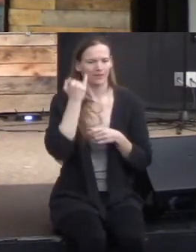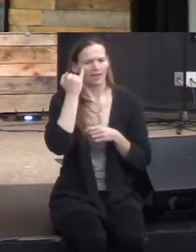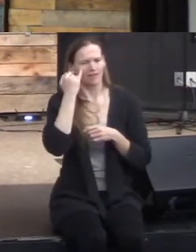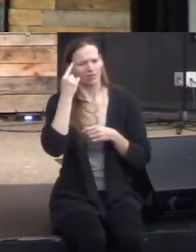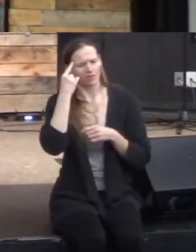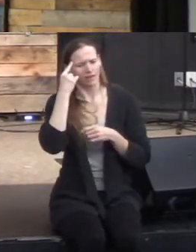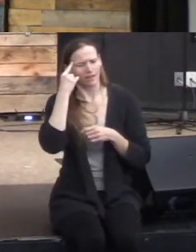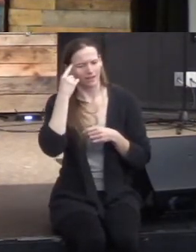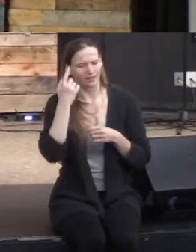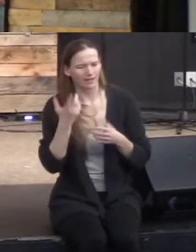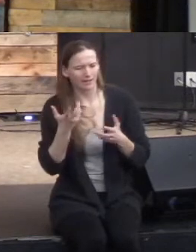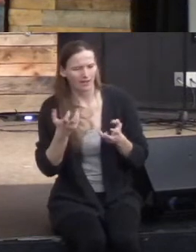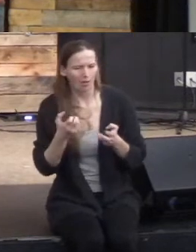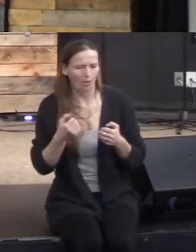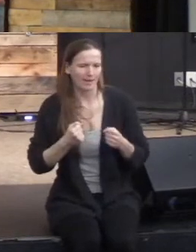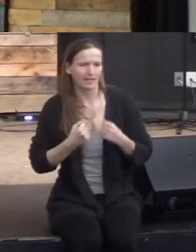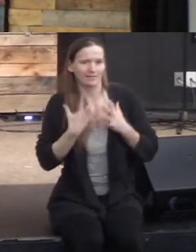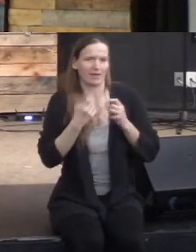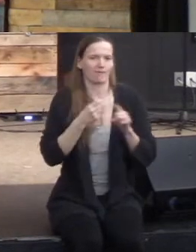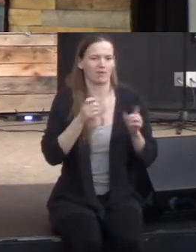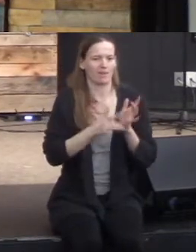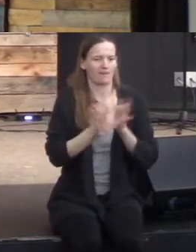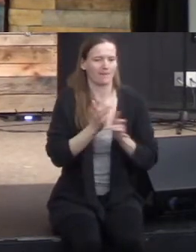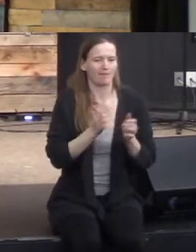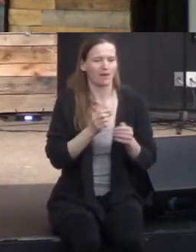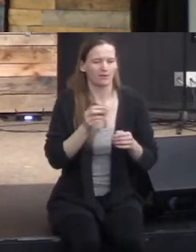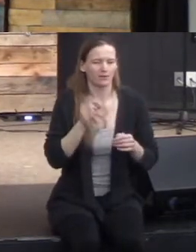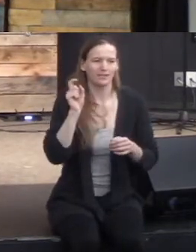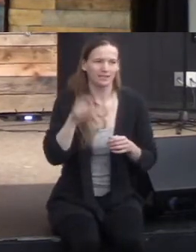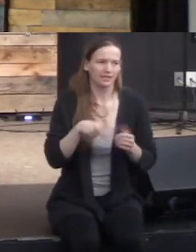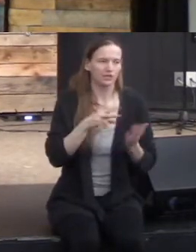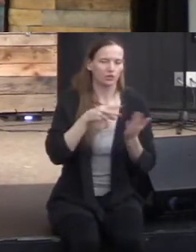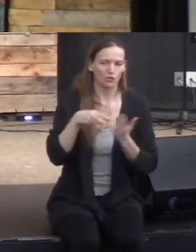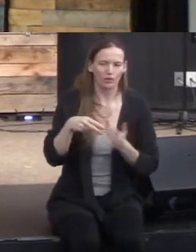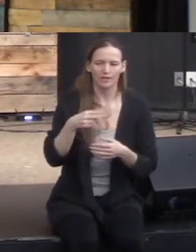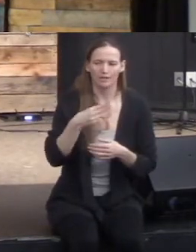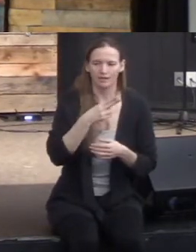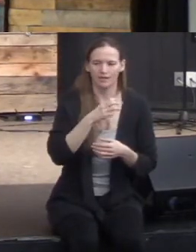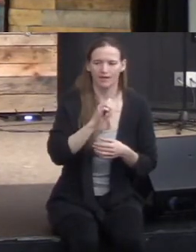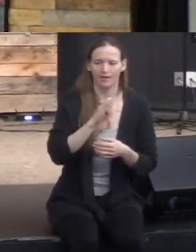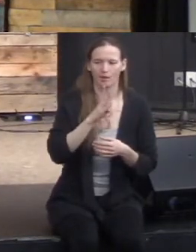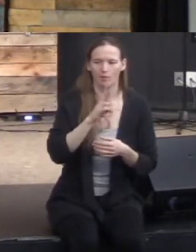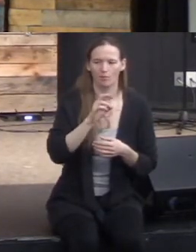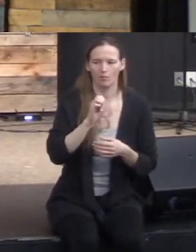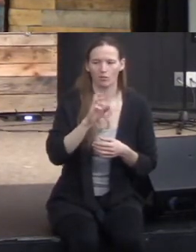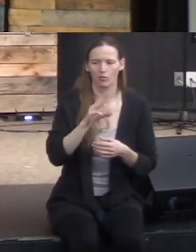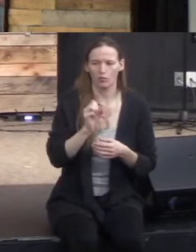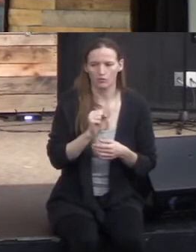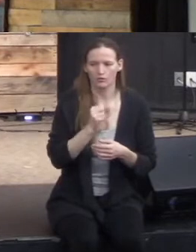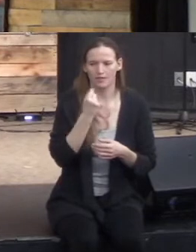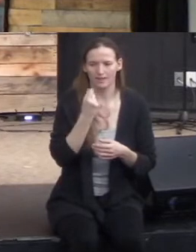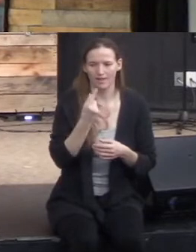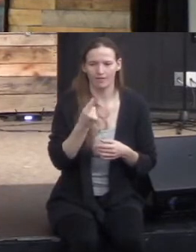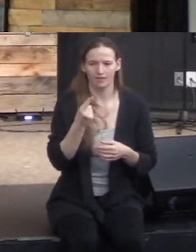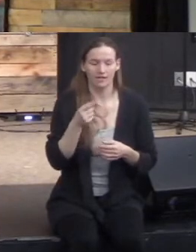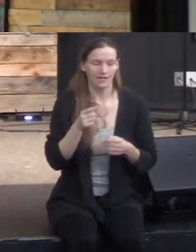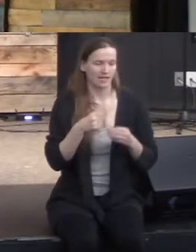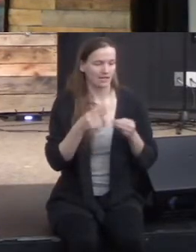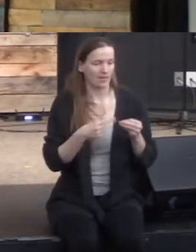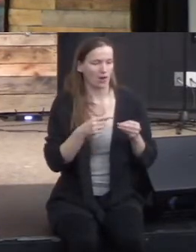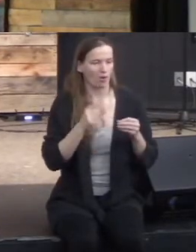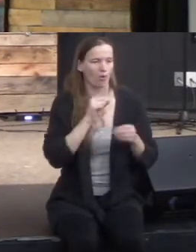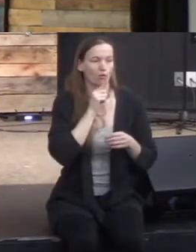by the Bible, Hebrews 11. You got to go there. These are real people who had real disappointment and had to overcome